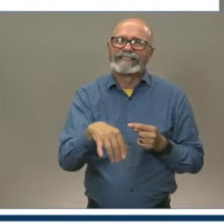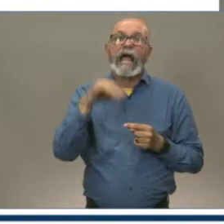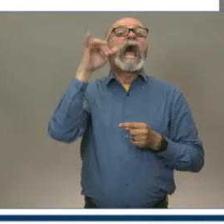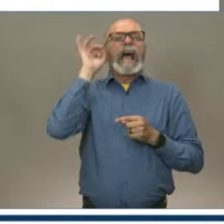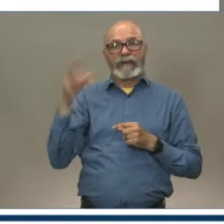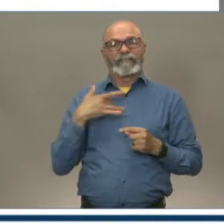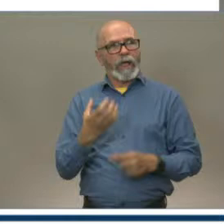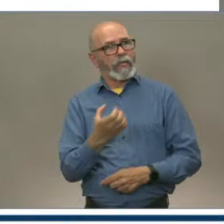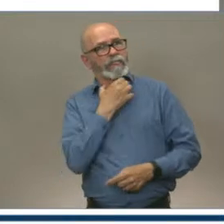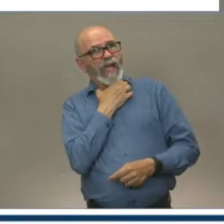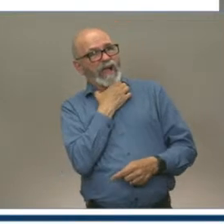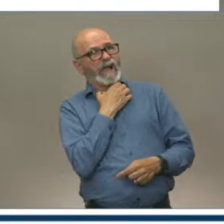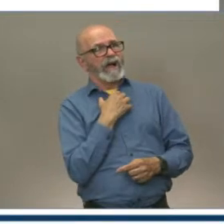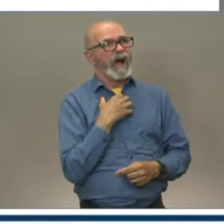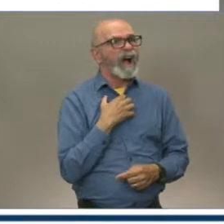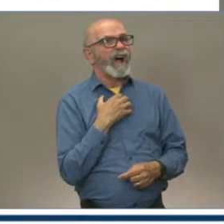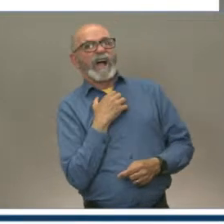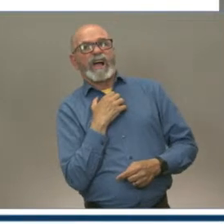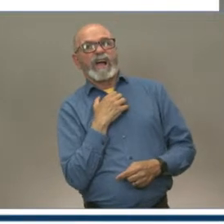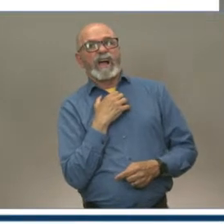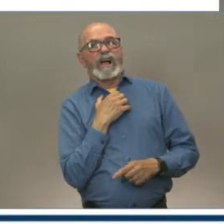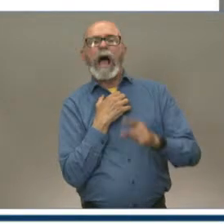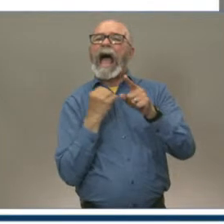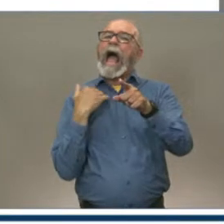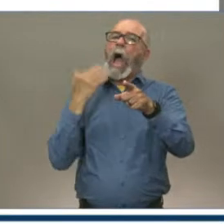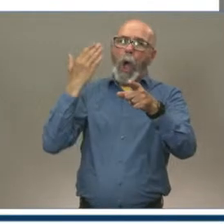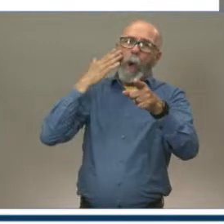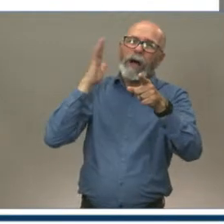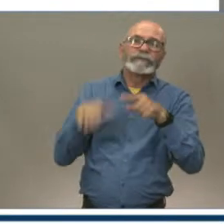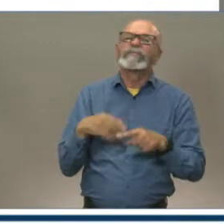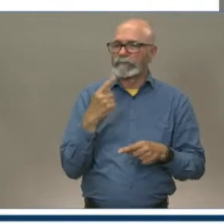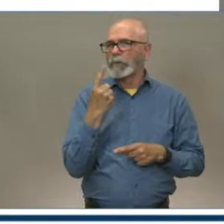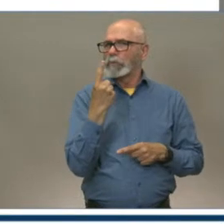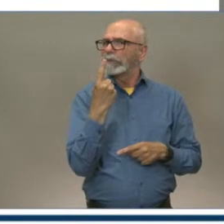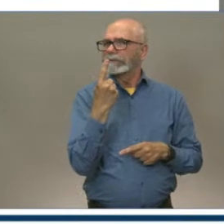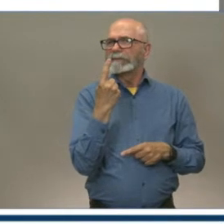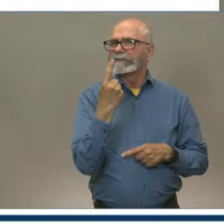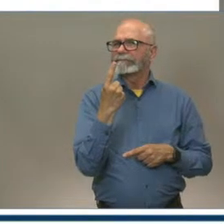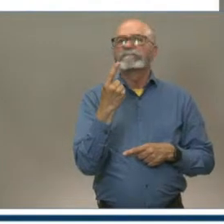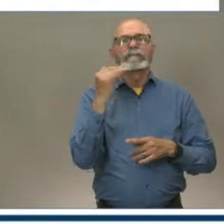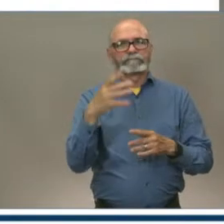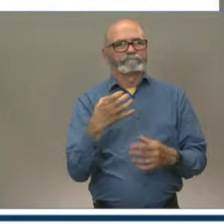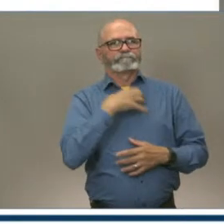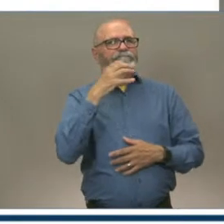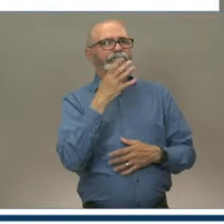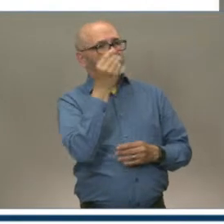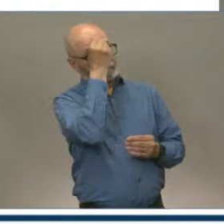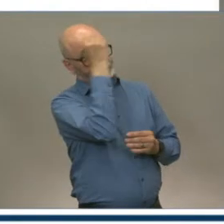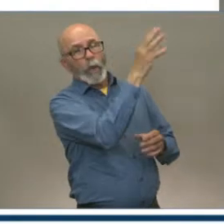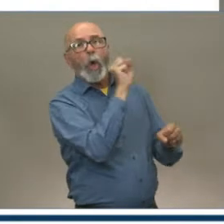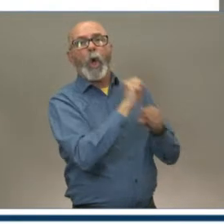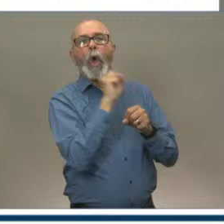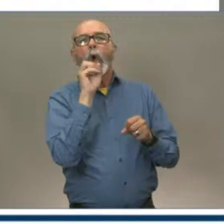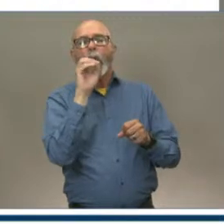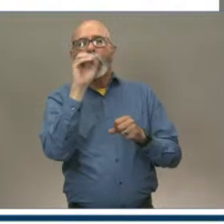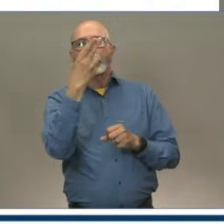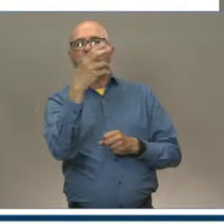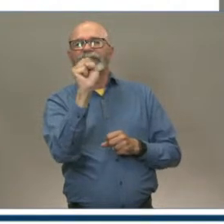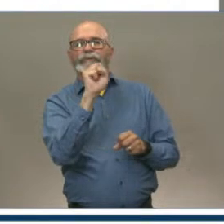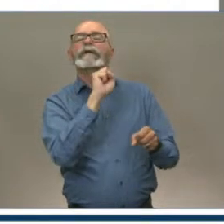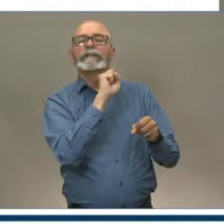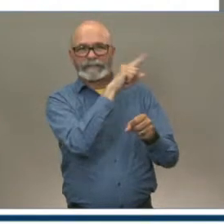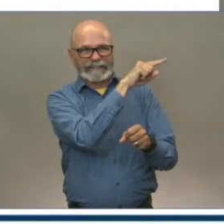I don't know the number off the top of my head, but there is an occupational health and safety line that the province runs that they could express their concerns